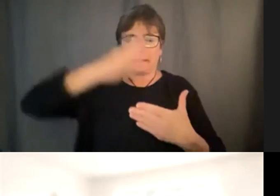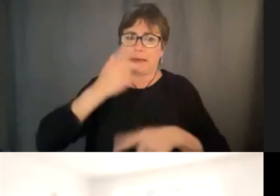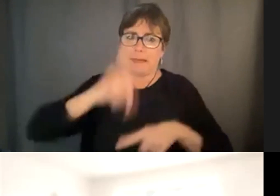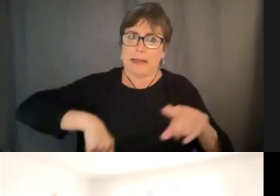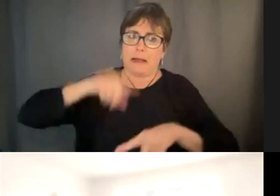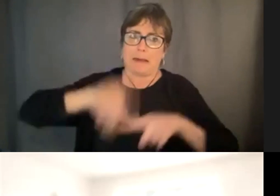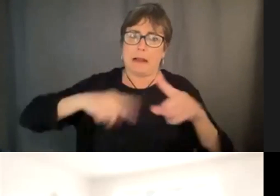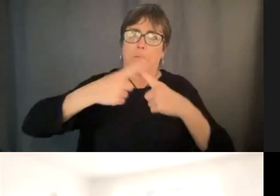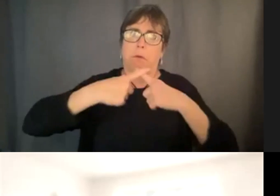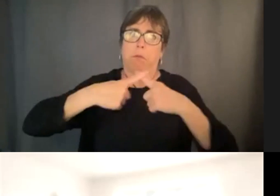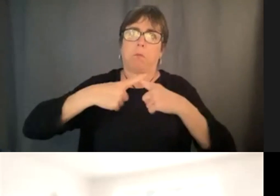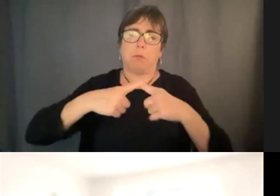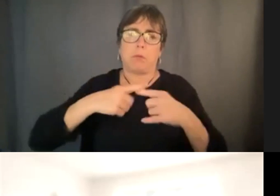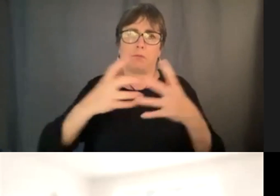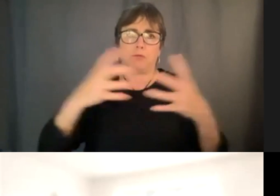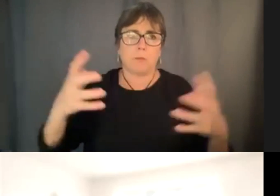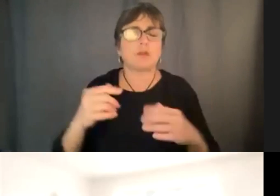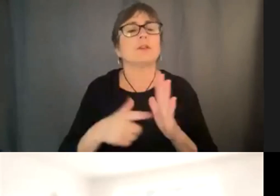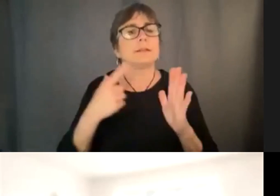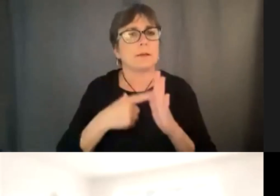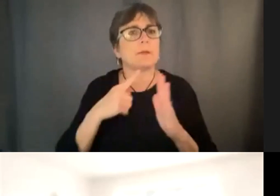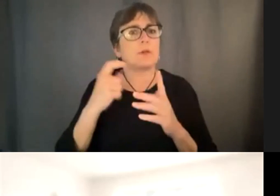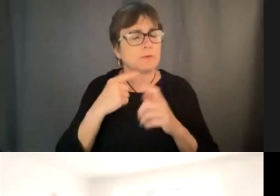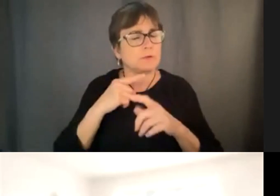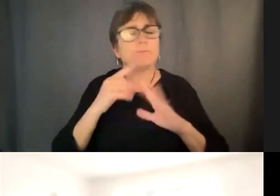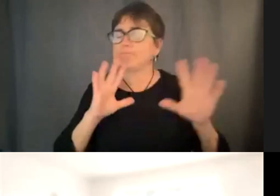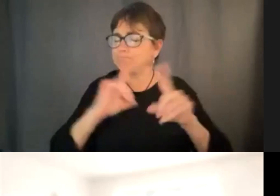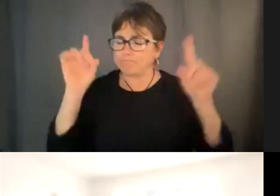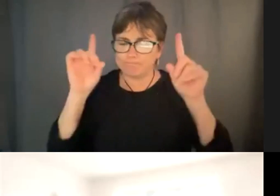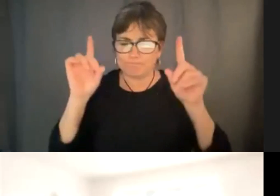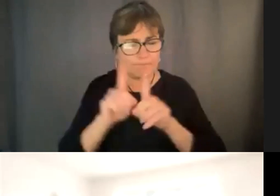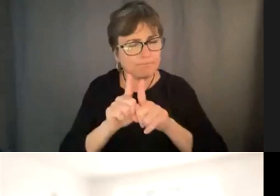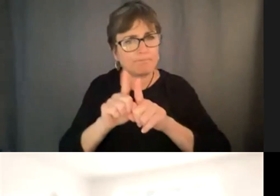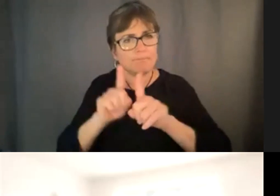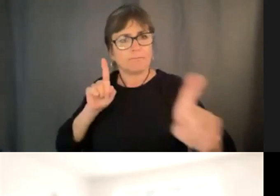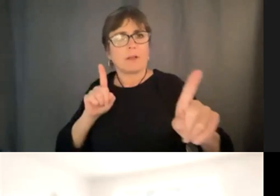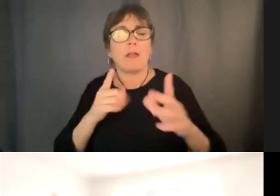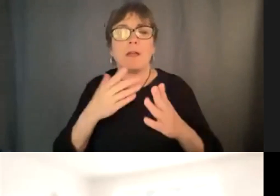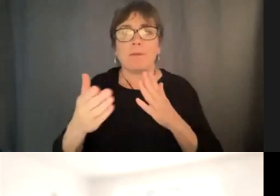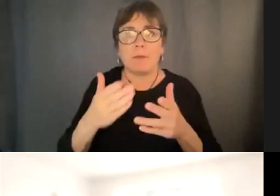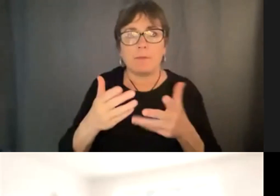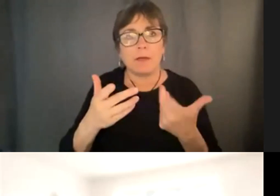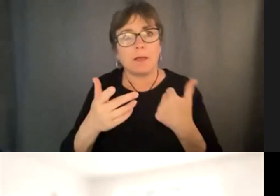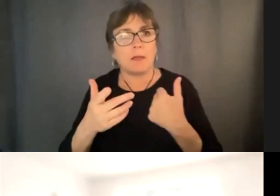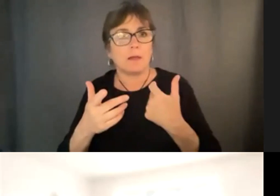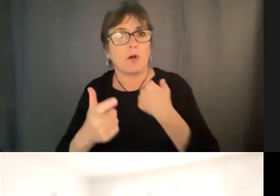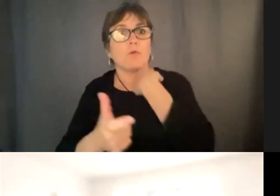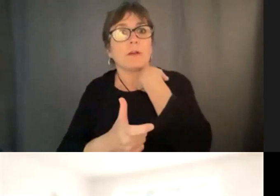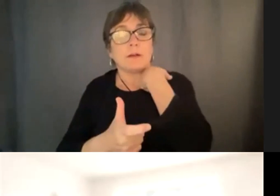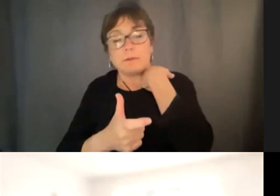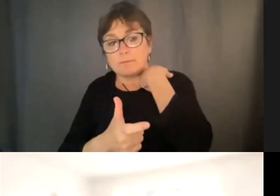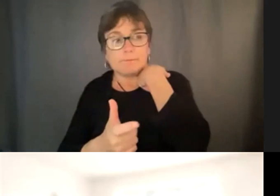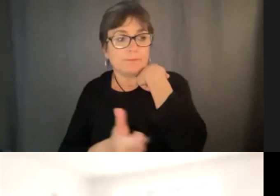And there it takes a little bit of prying, maybe some luring with food or something to get the parents to leave.